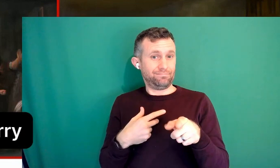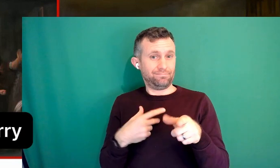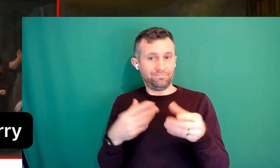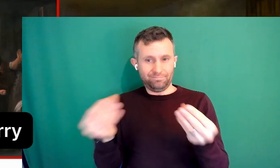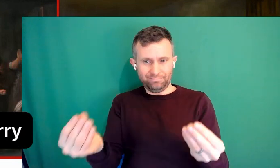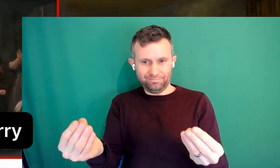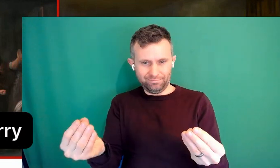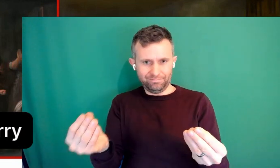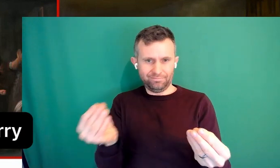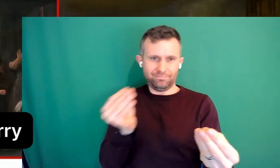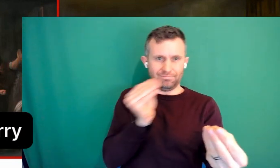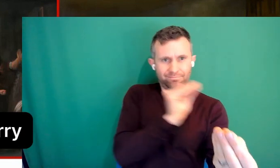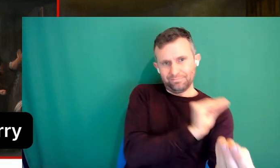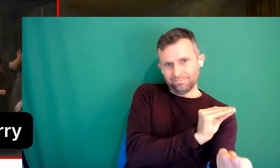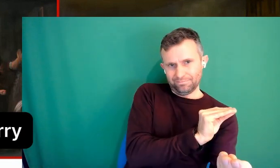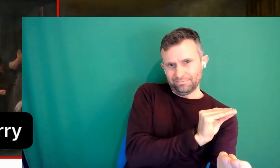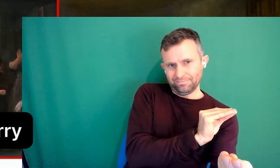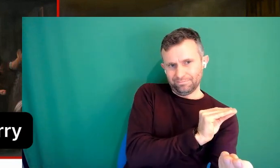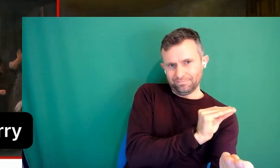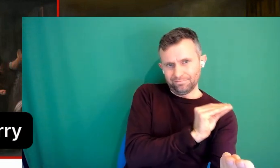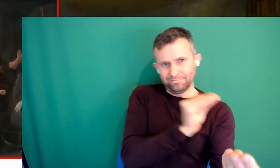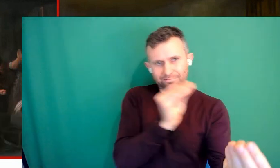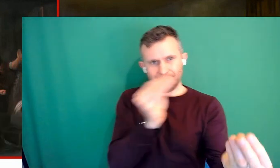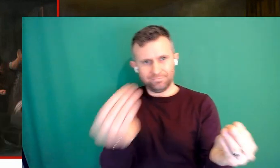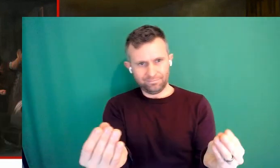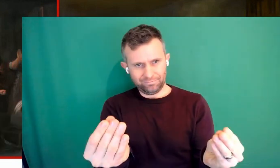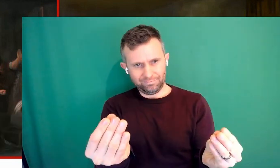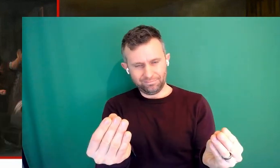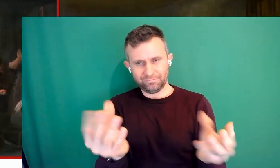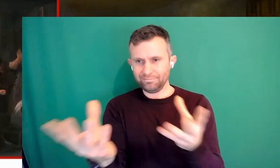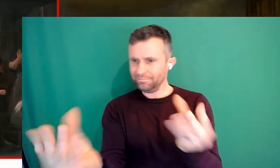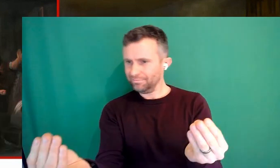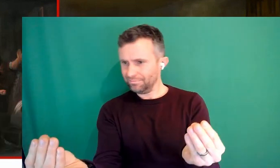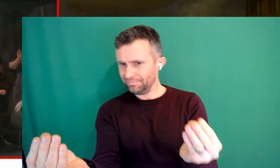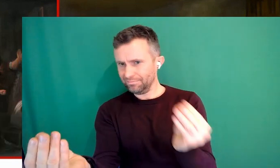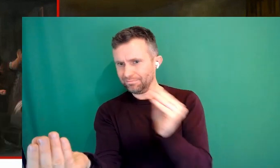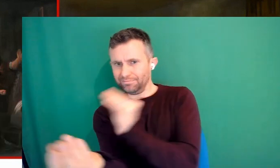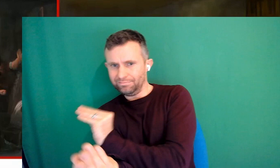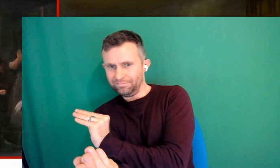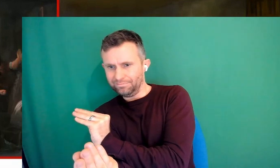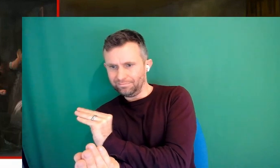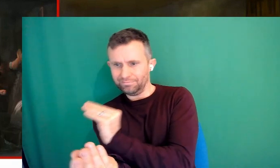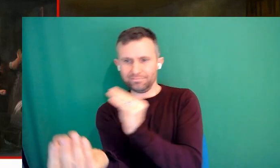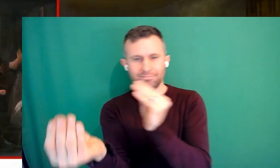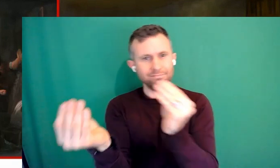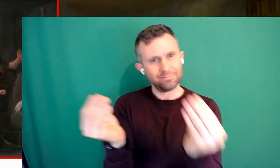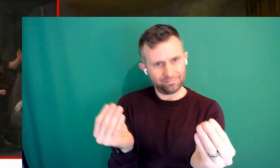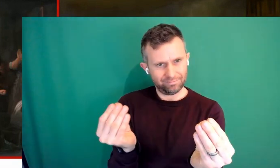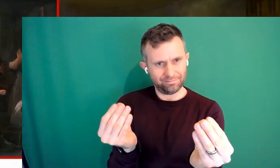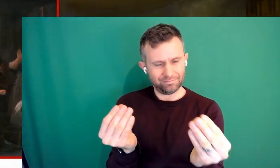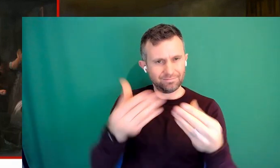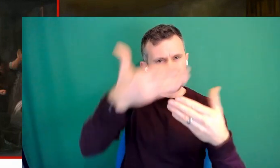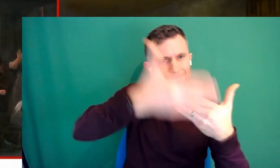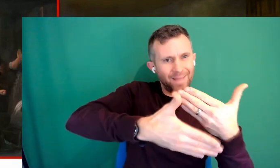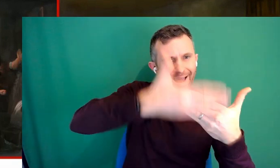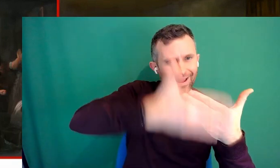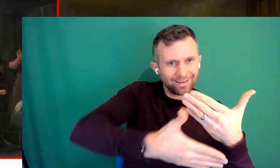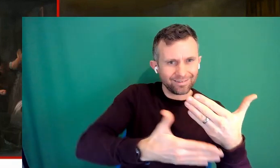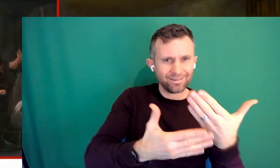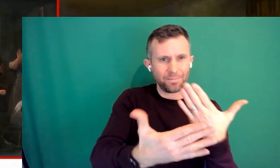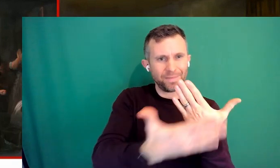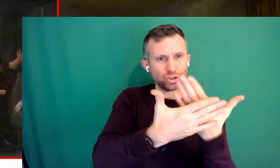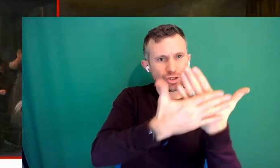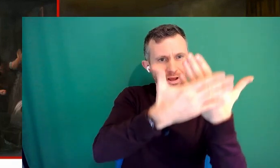Instead of following through on his promise to marry Sarah Young, the serving girl, after he gets her